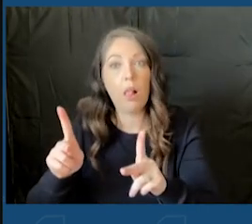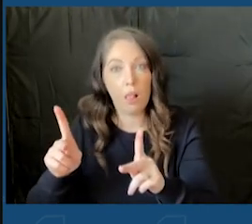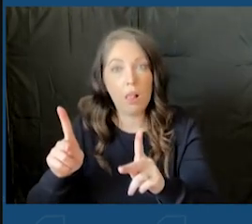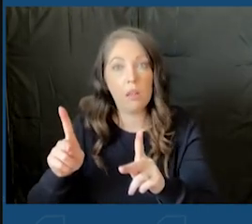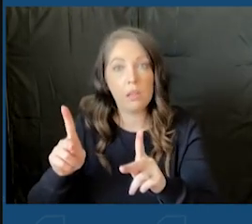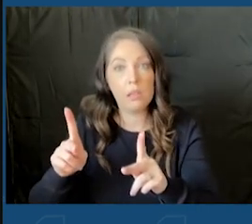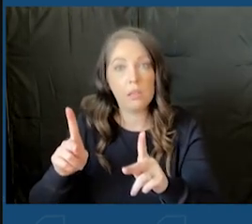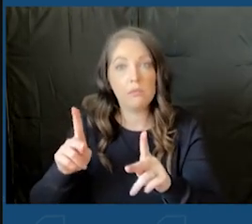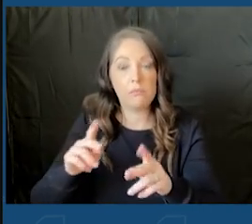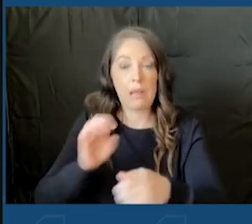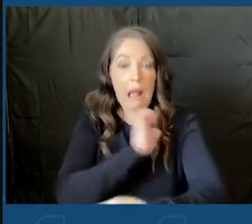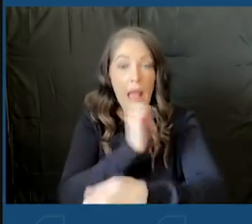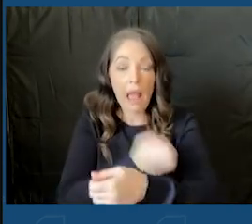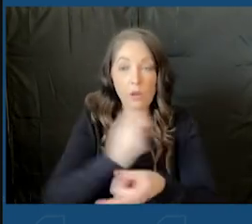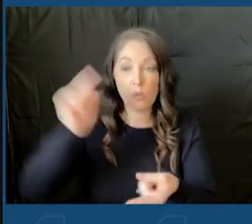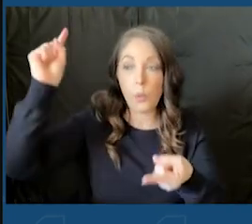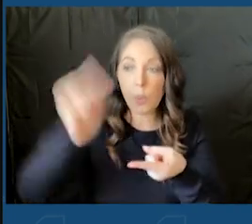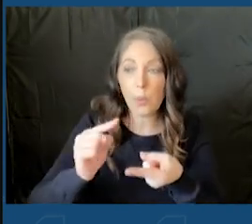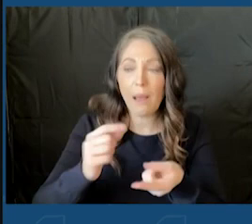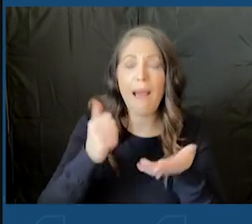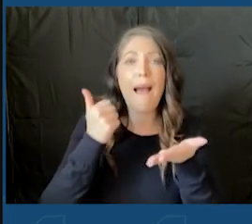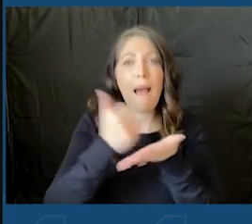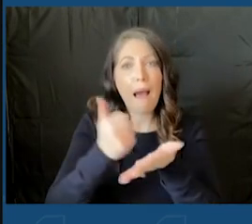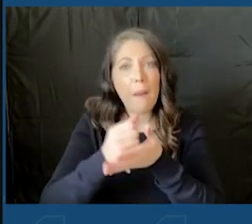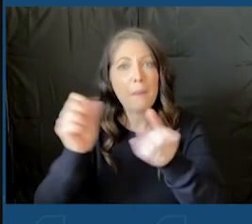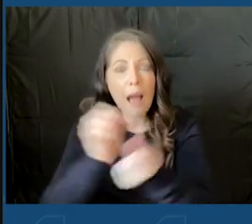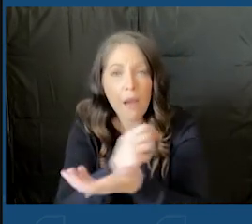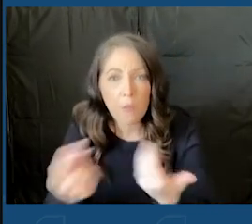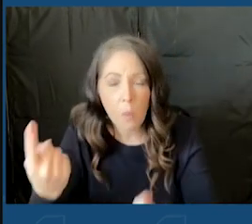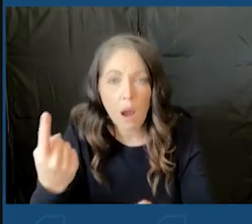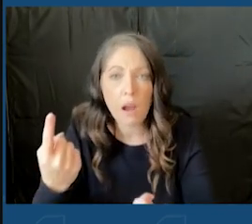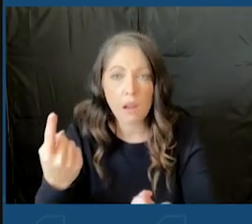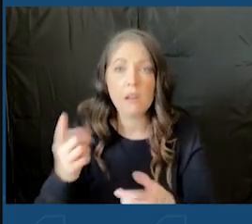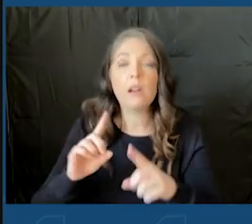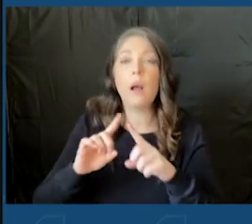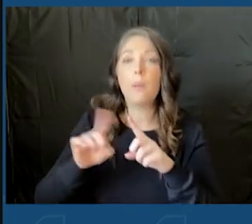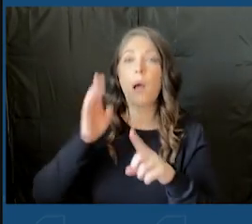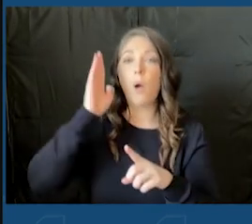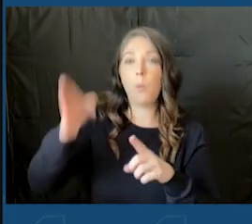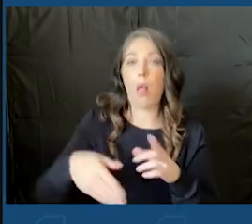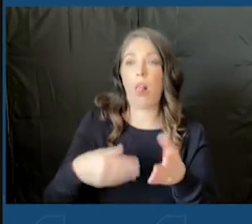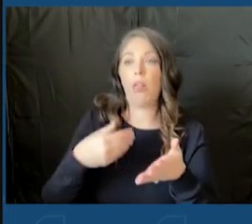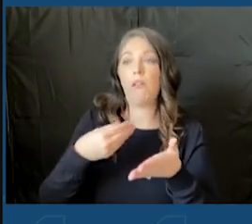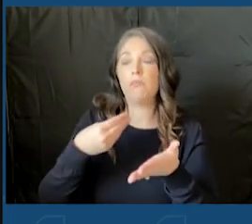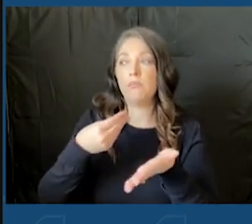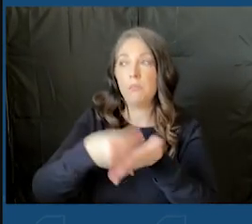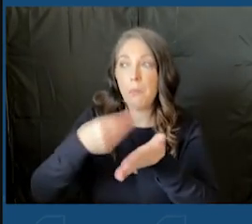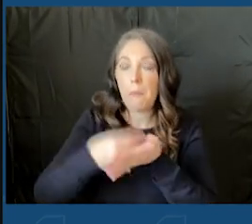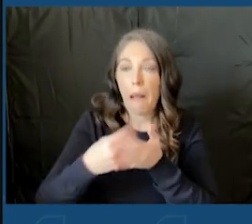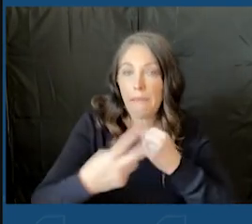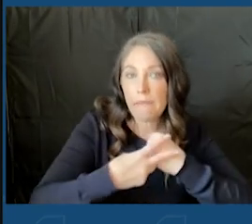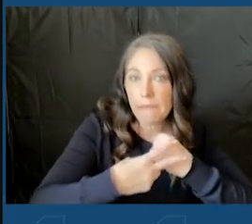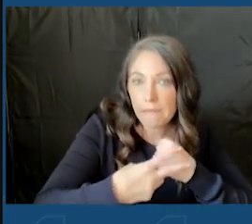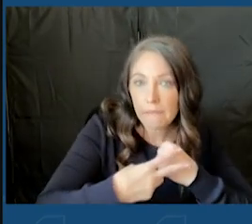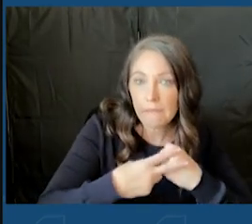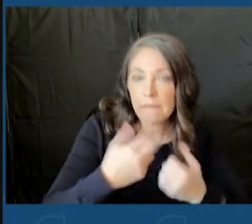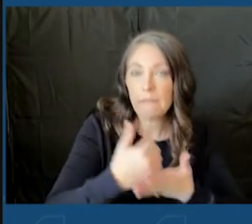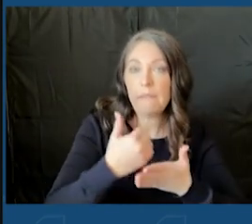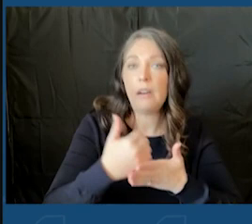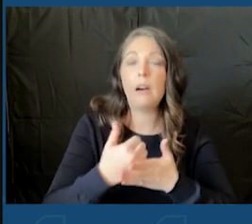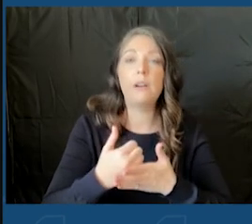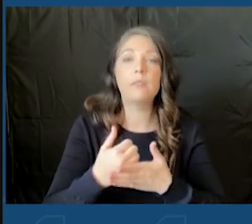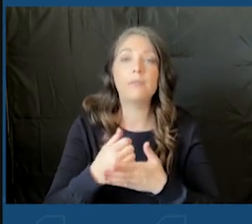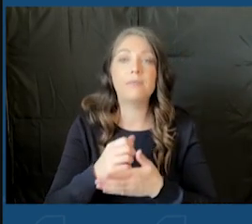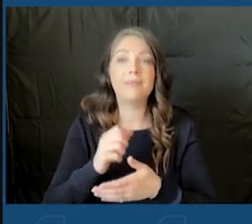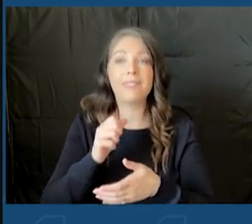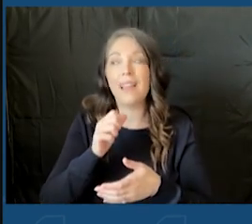energy helps us all, but in the end, this also will help with saving money for consumers. It's no longer a matter of if, it